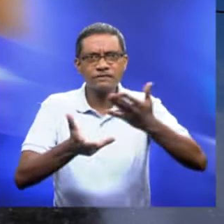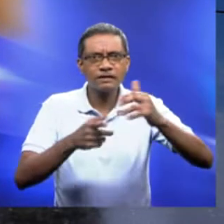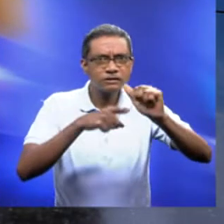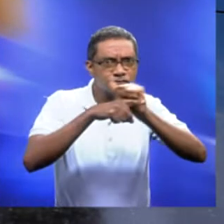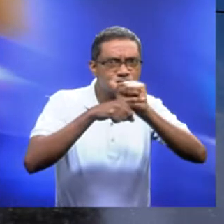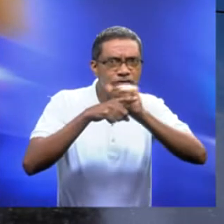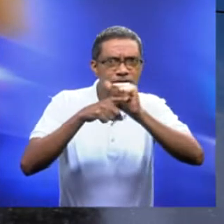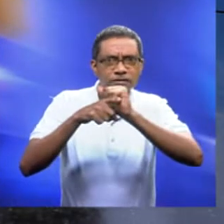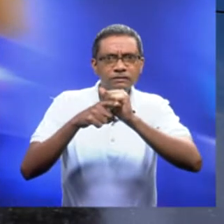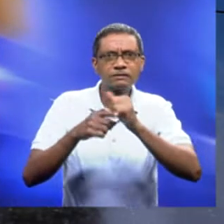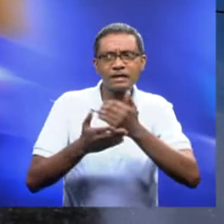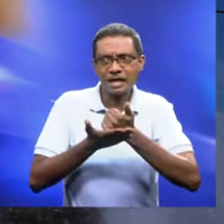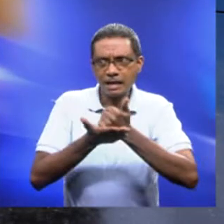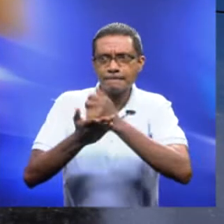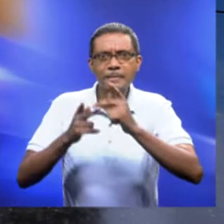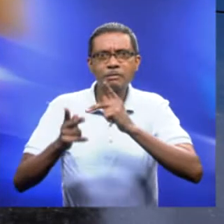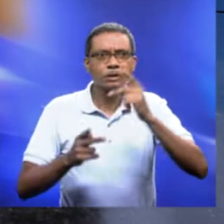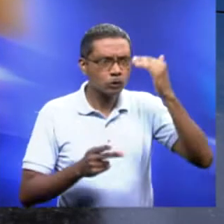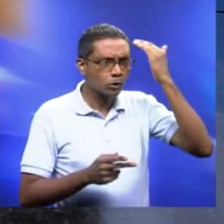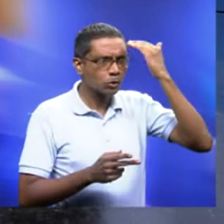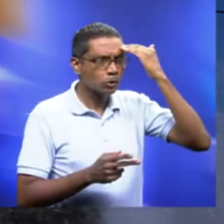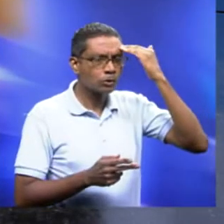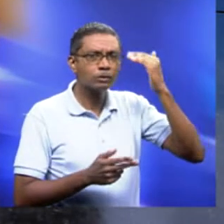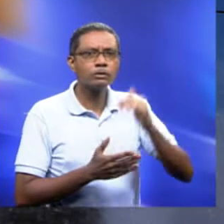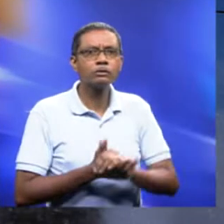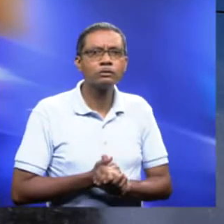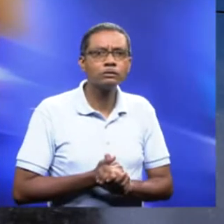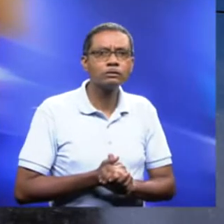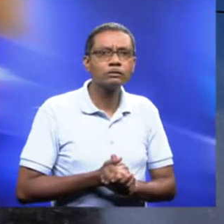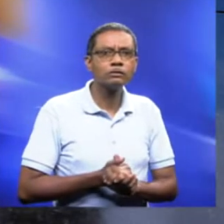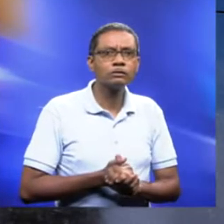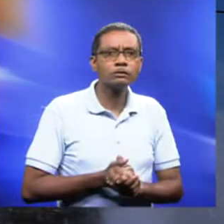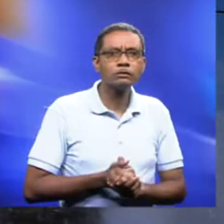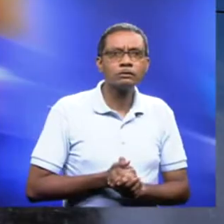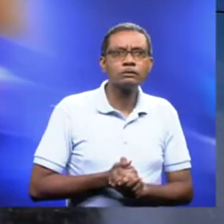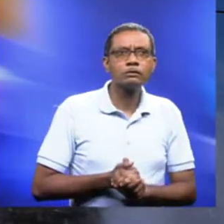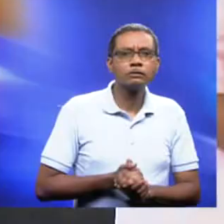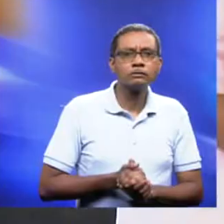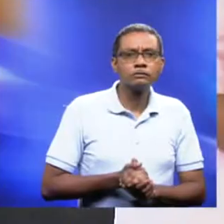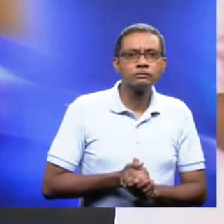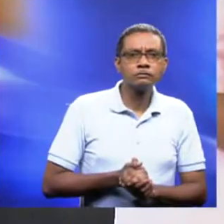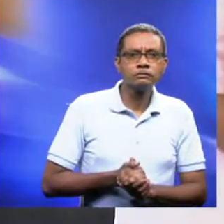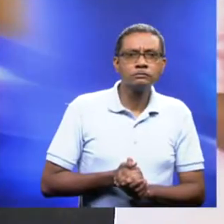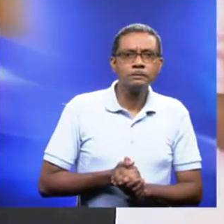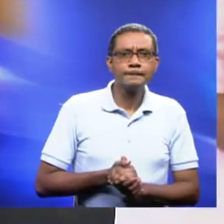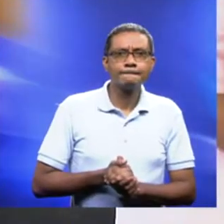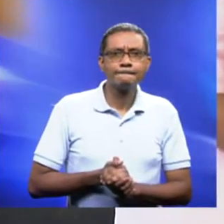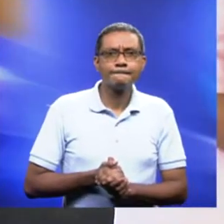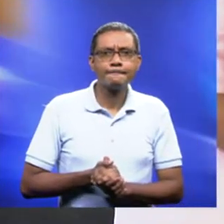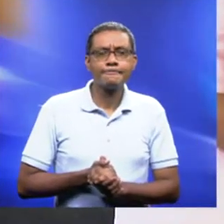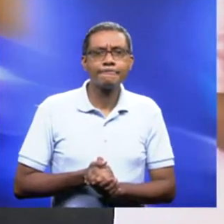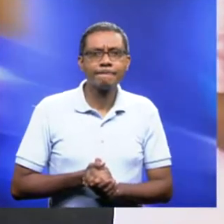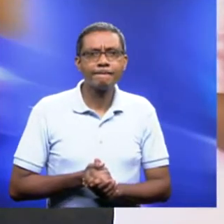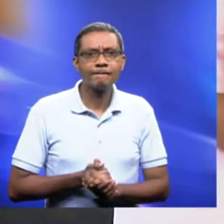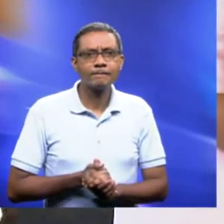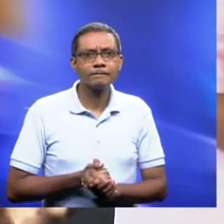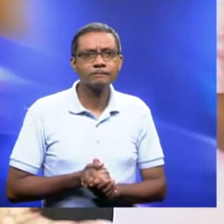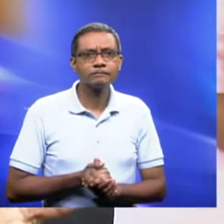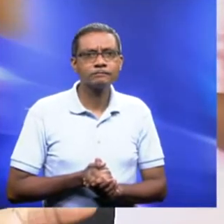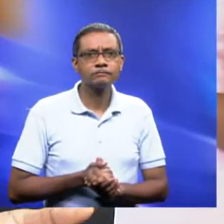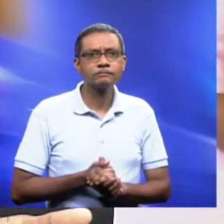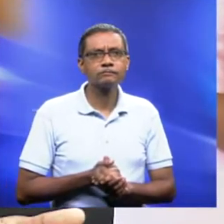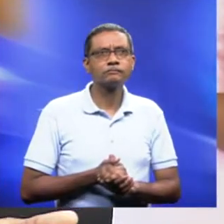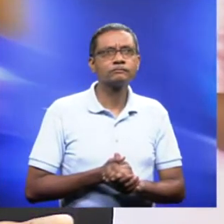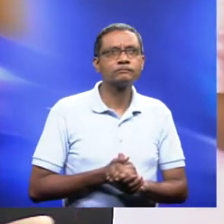have a program that we embarked upon with schools to encourage youths